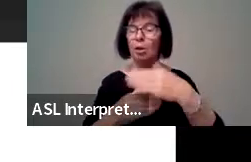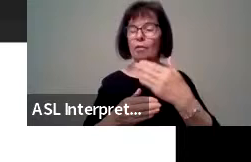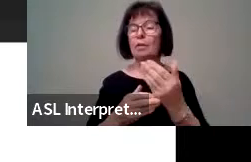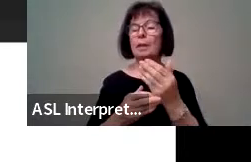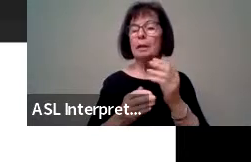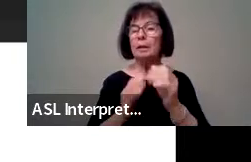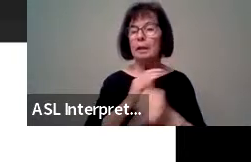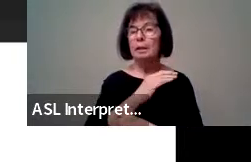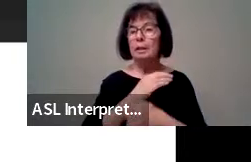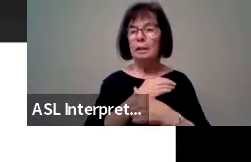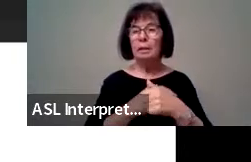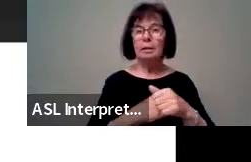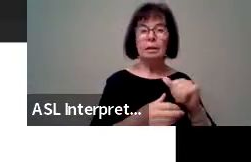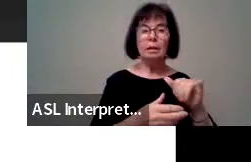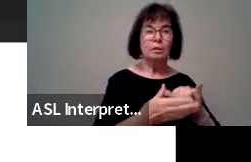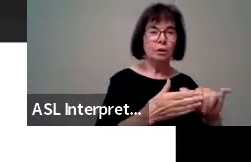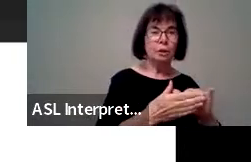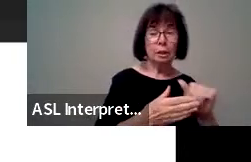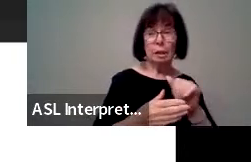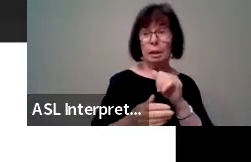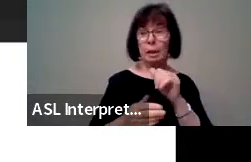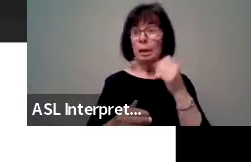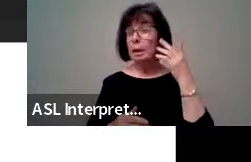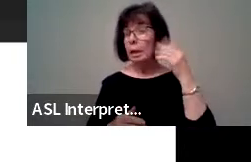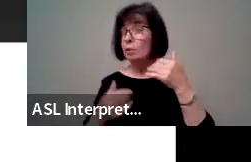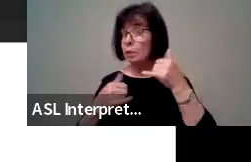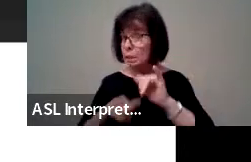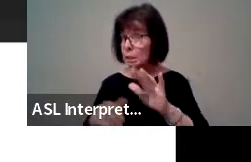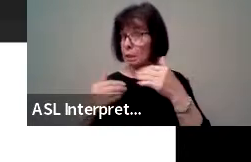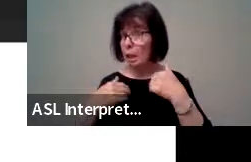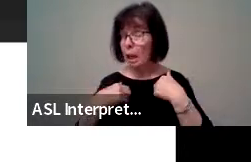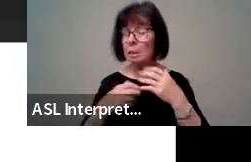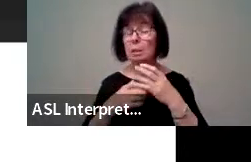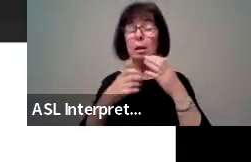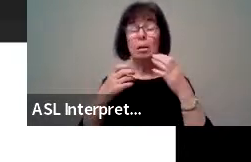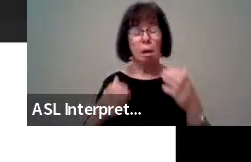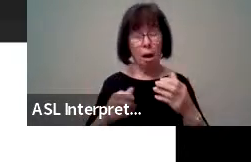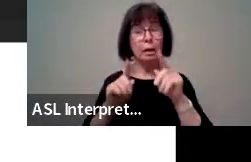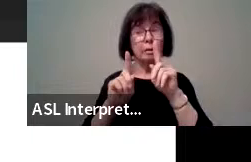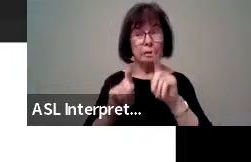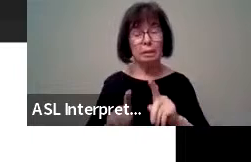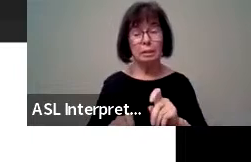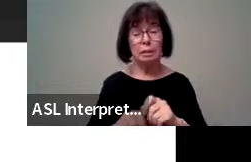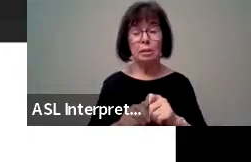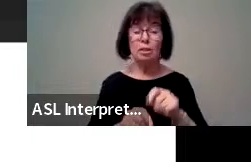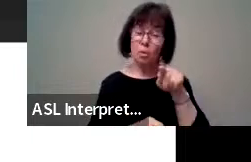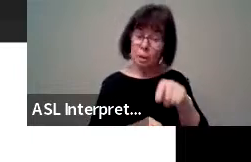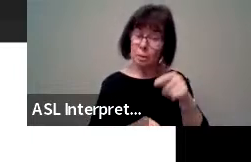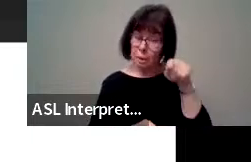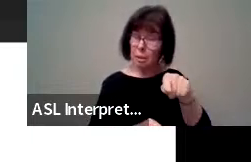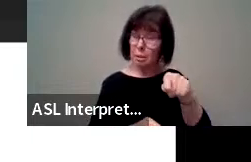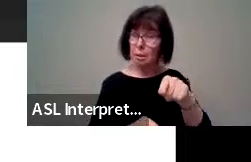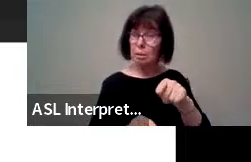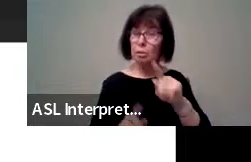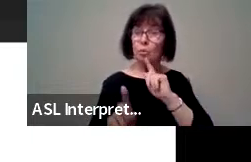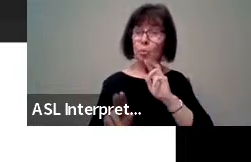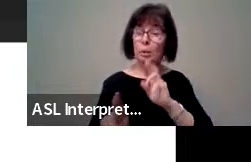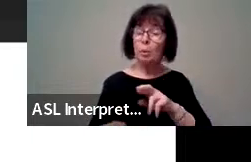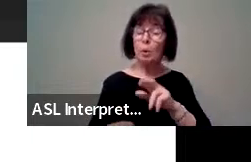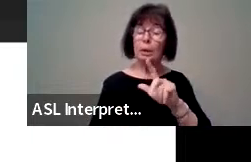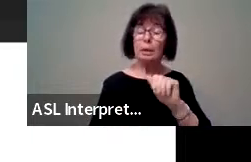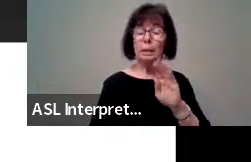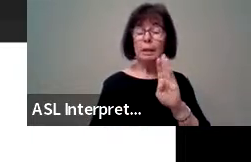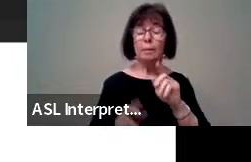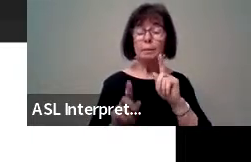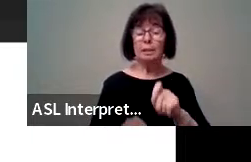testing. California still has a lot of testing. So this is reported lab testing. So we have okay data from some places.